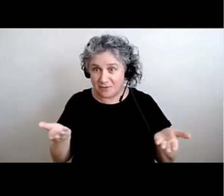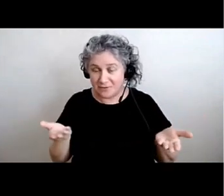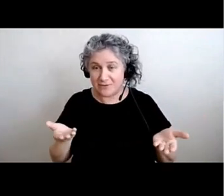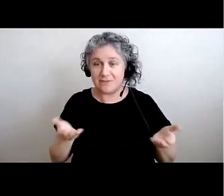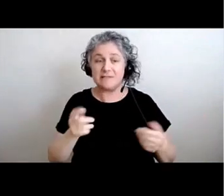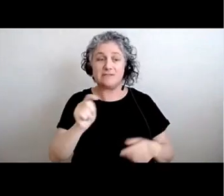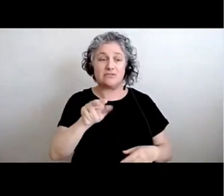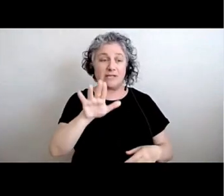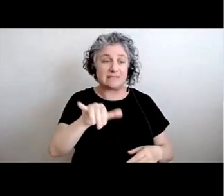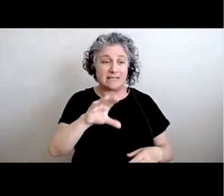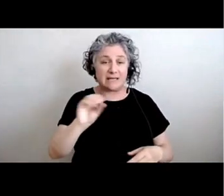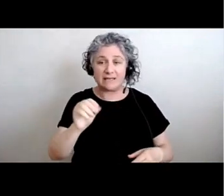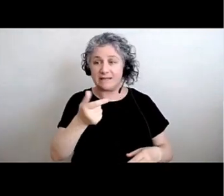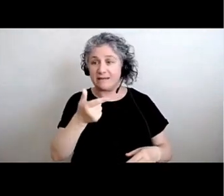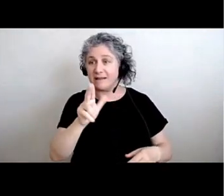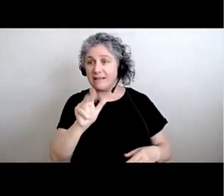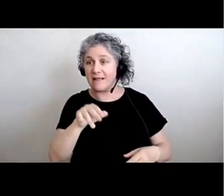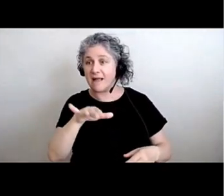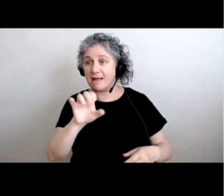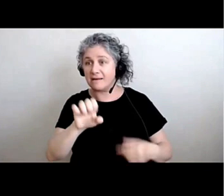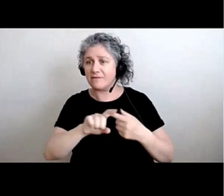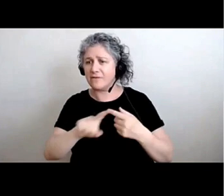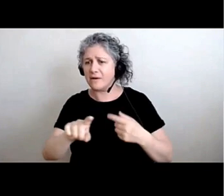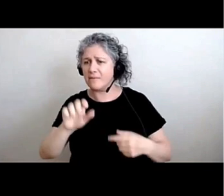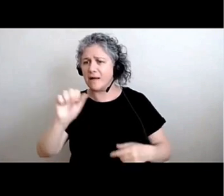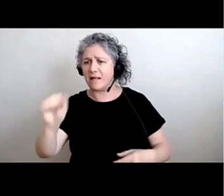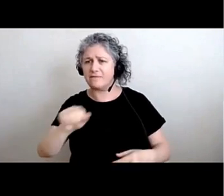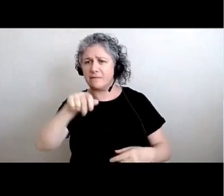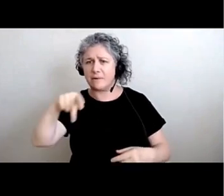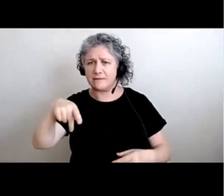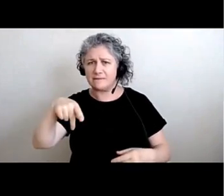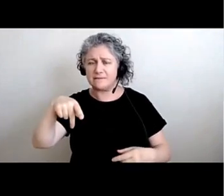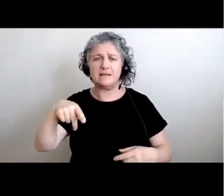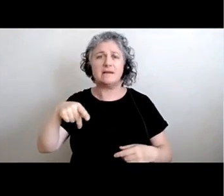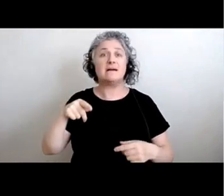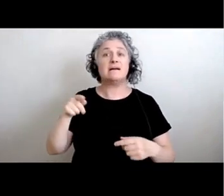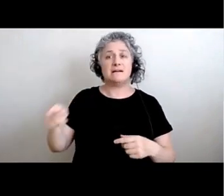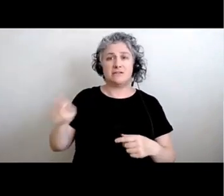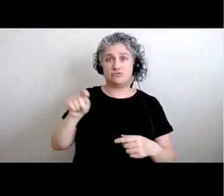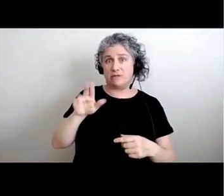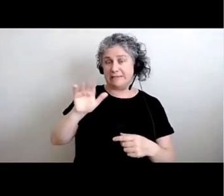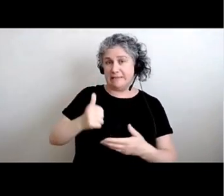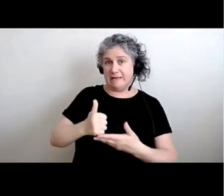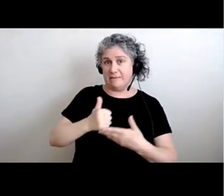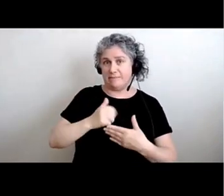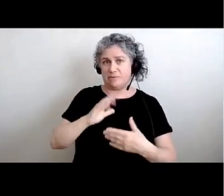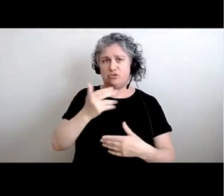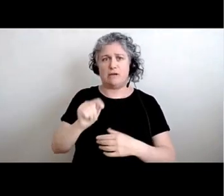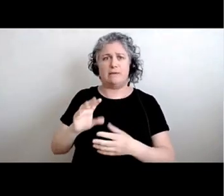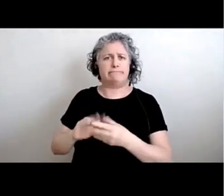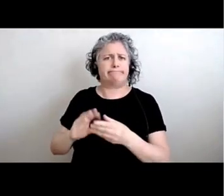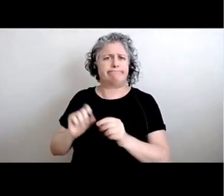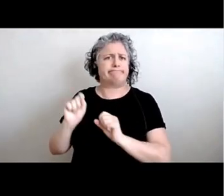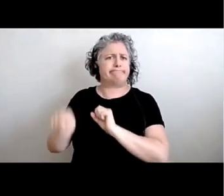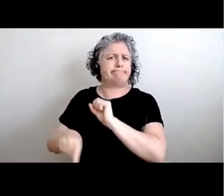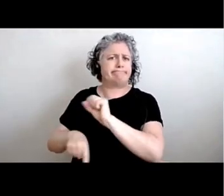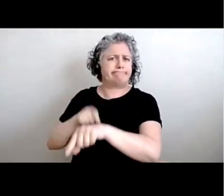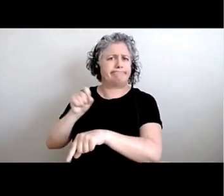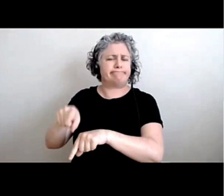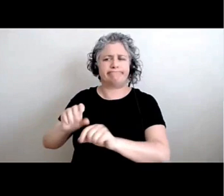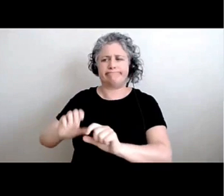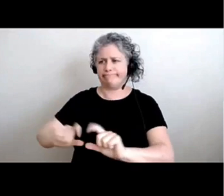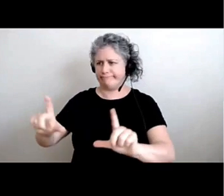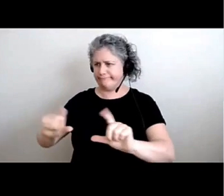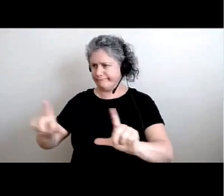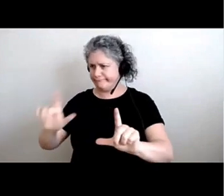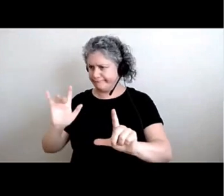Tracy and Guylaine actually from Alpha Plus. Tracy is helping us with the chat today, so you will see some messages from her. She will be posting the links